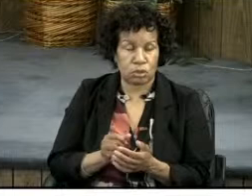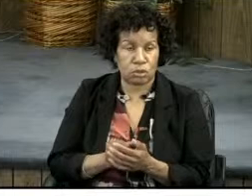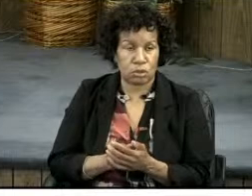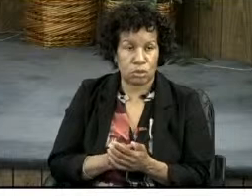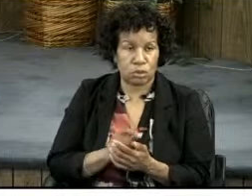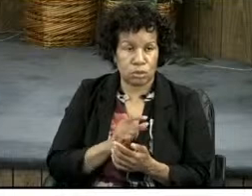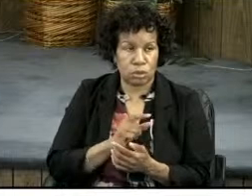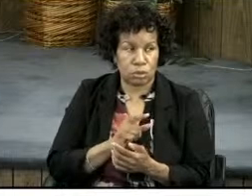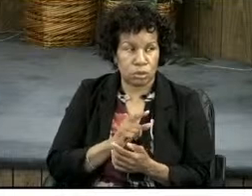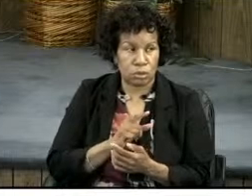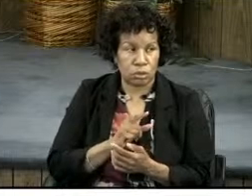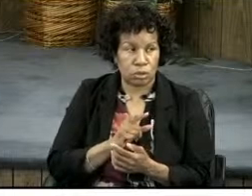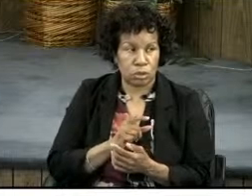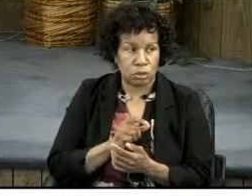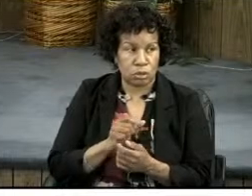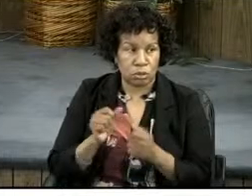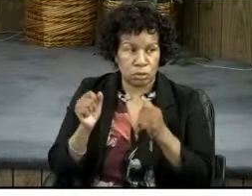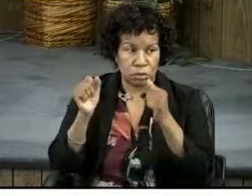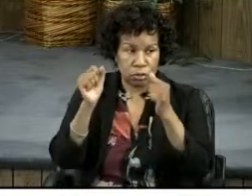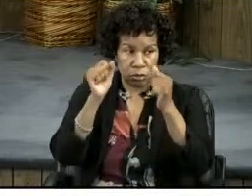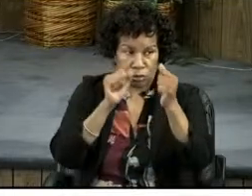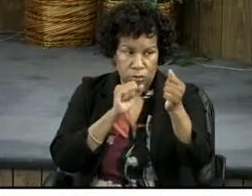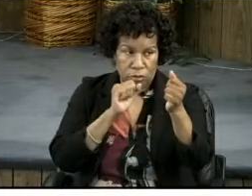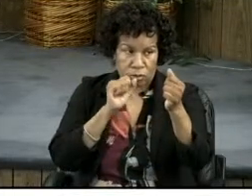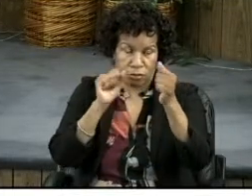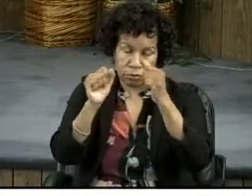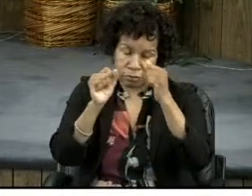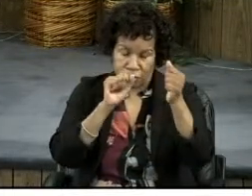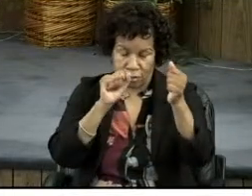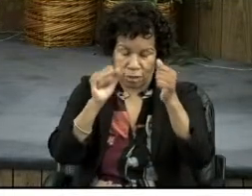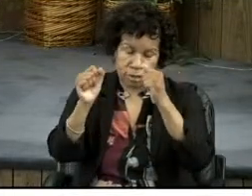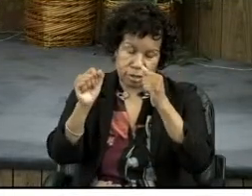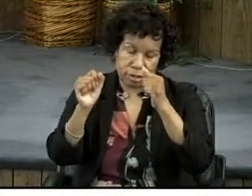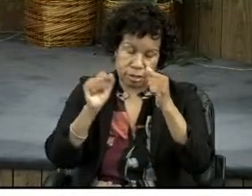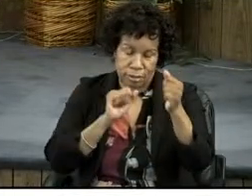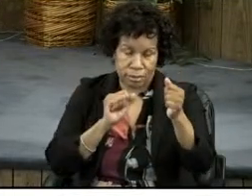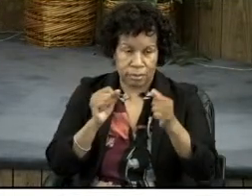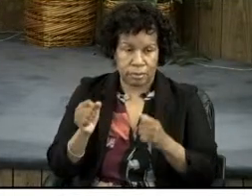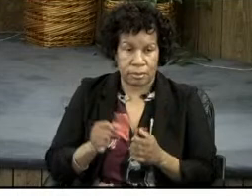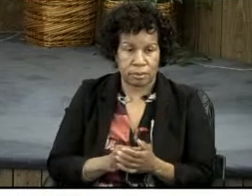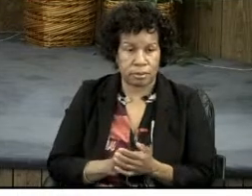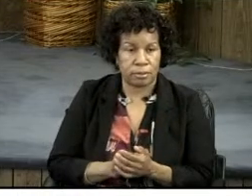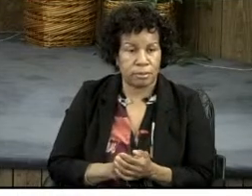a bowman, a swordsman,